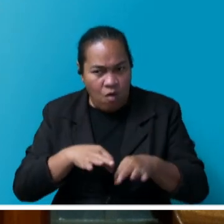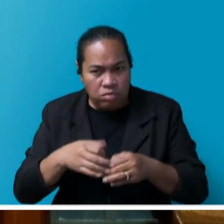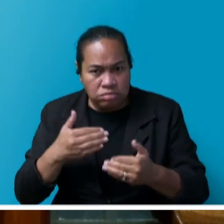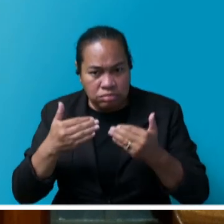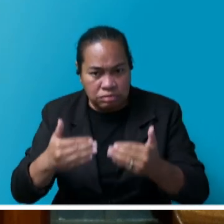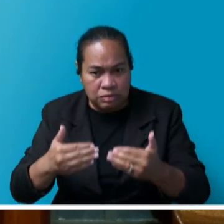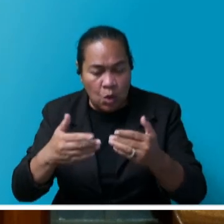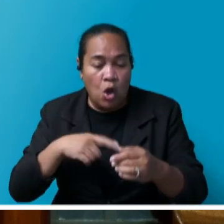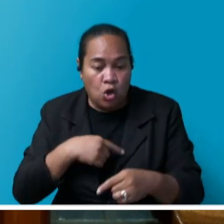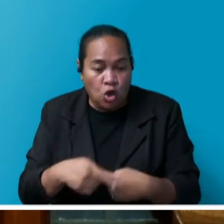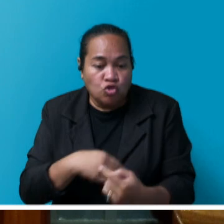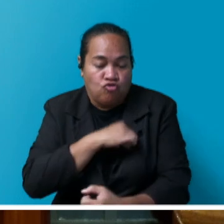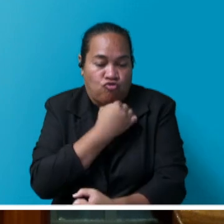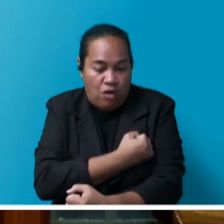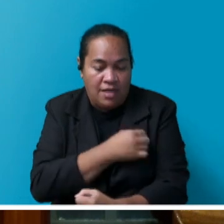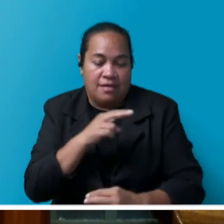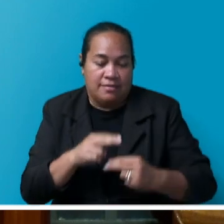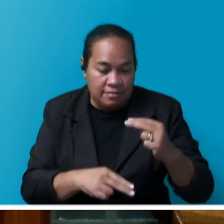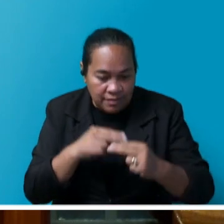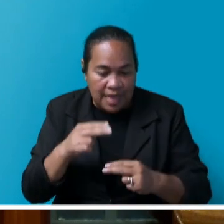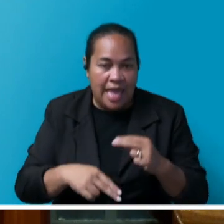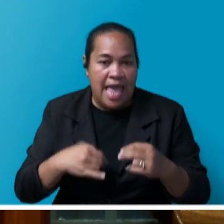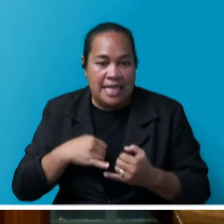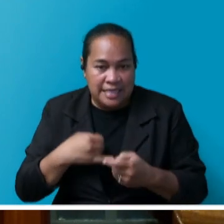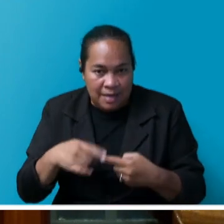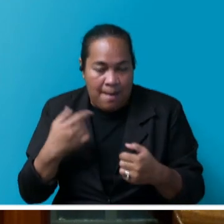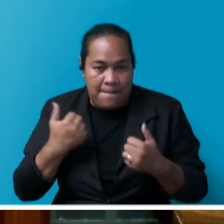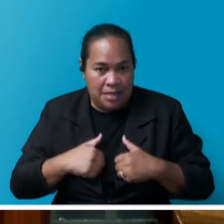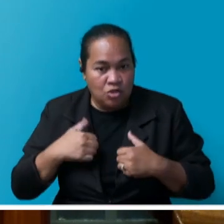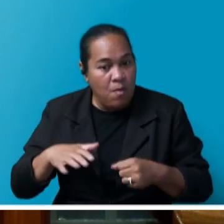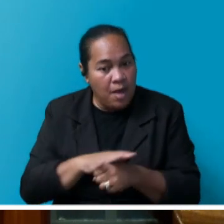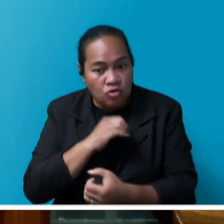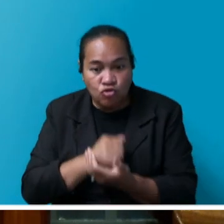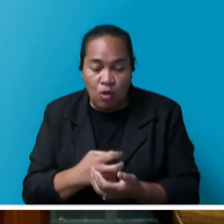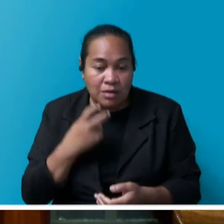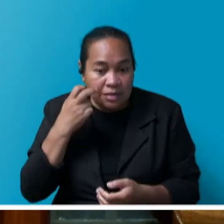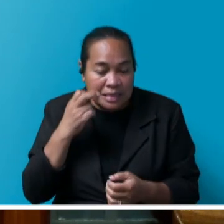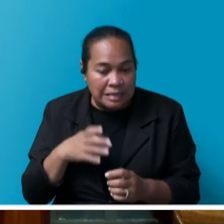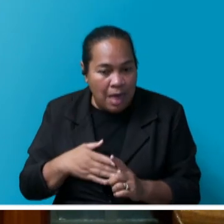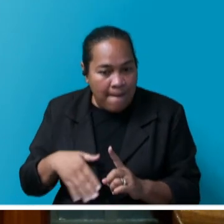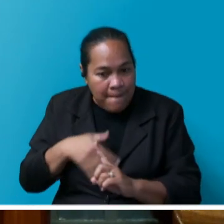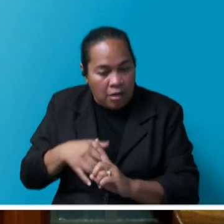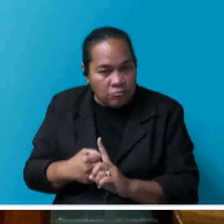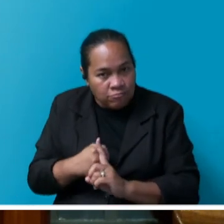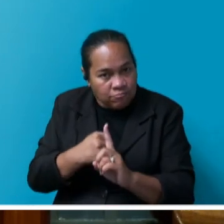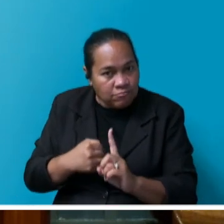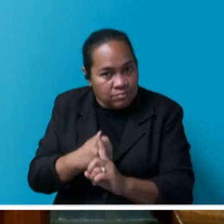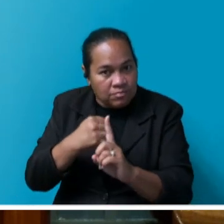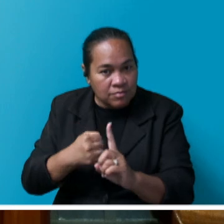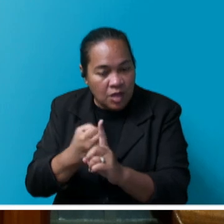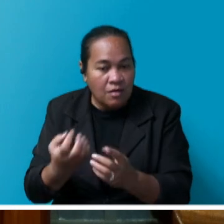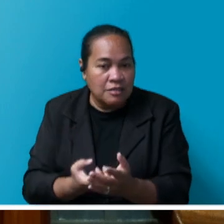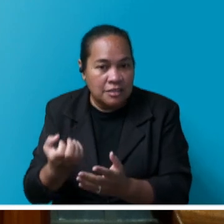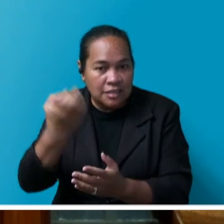strengthen our tourism policies, infrastructure, and sustainability practices to ensure that tourism becomes a driving force for economic growth and community empowerment